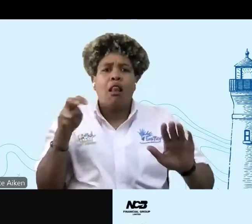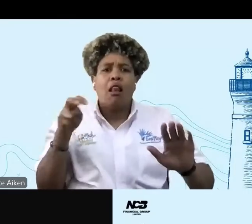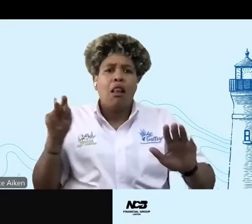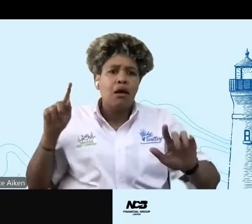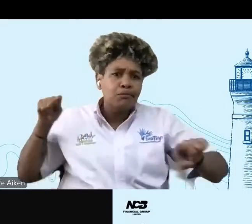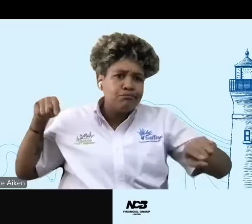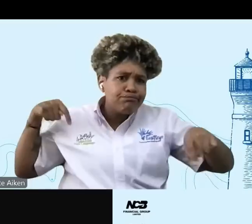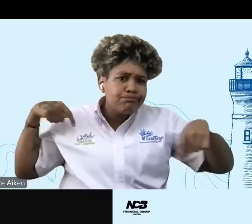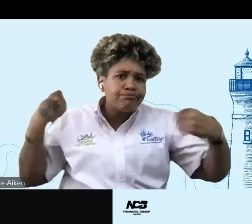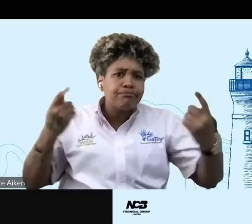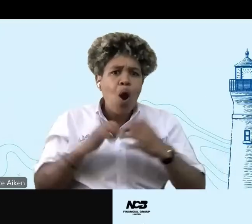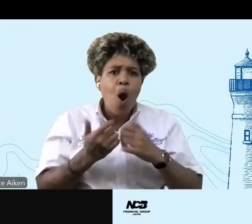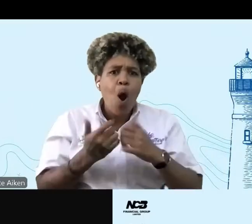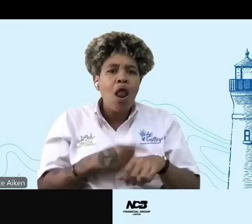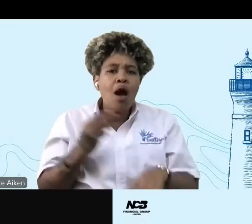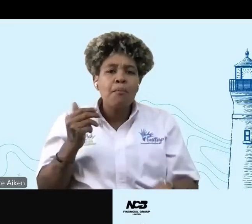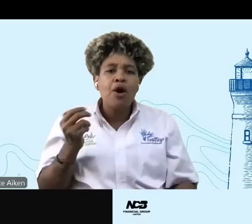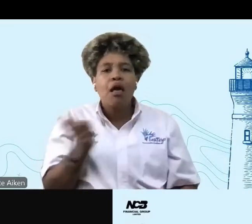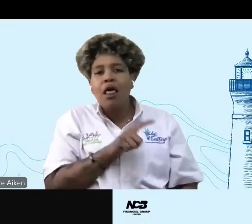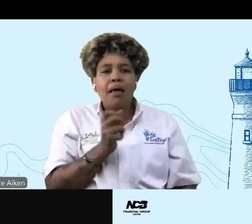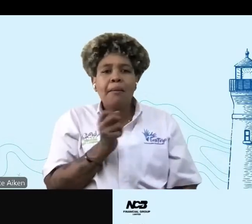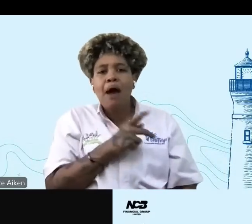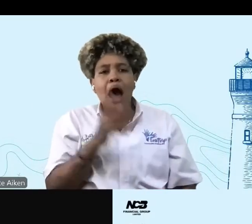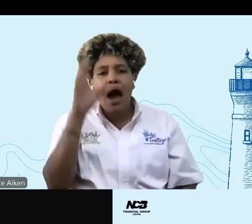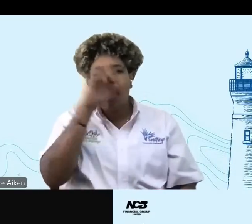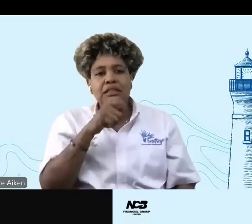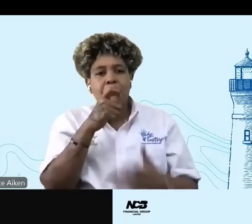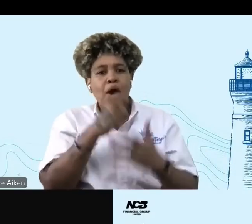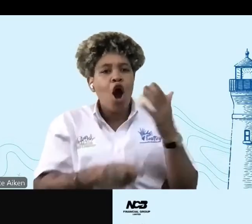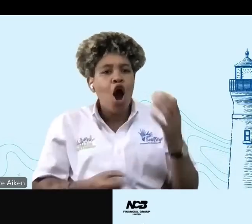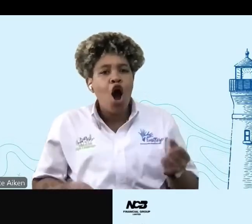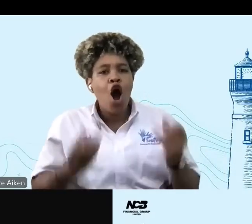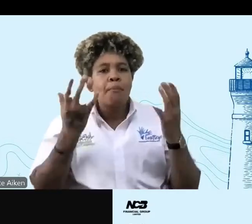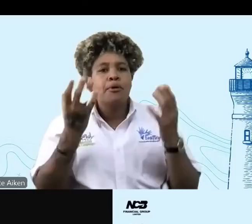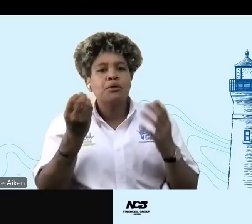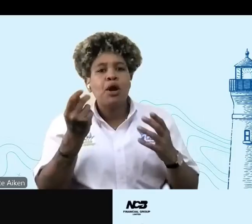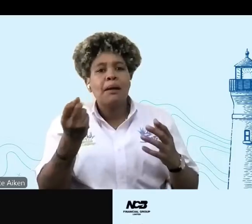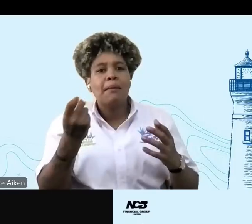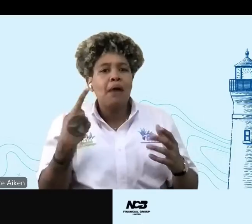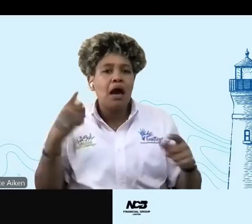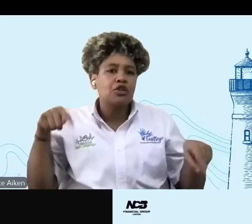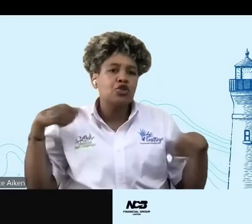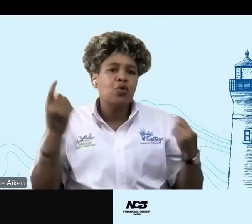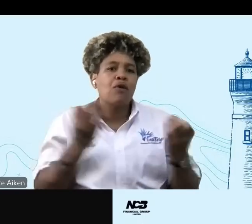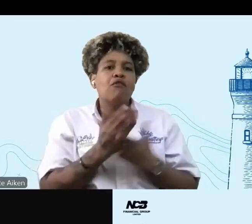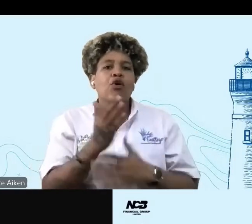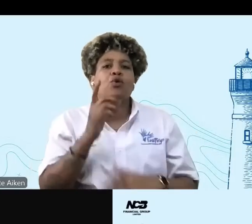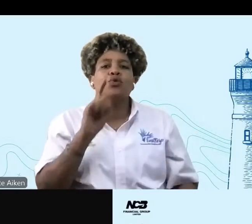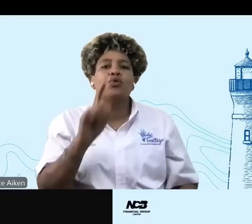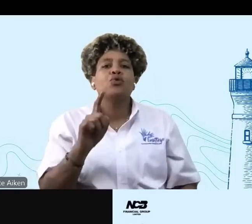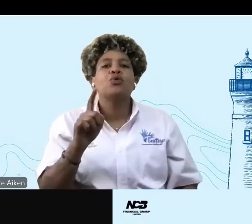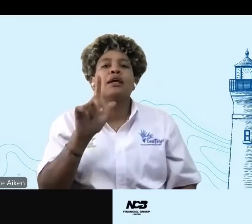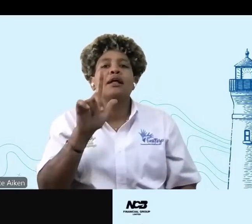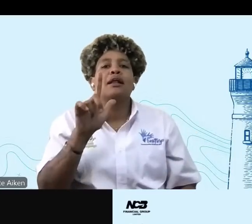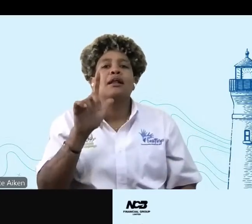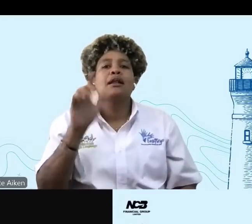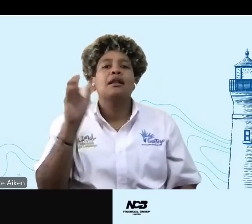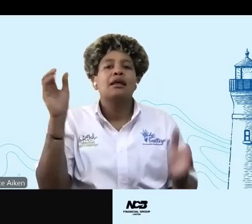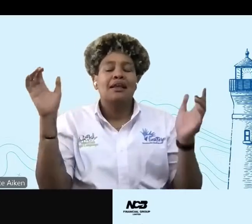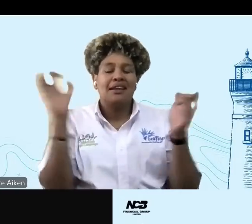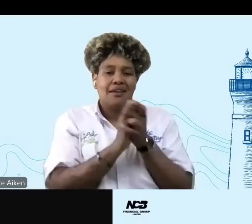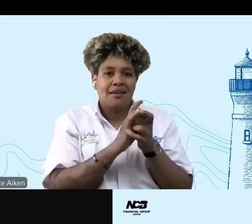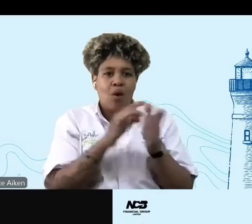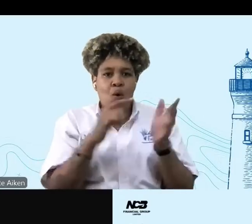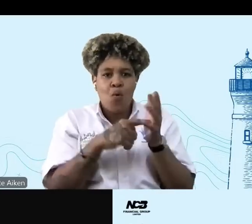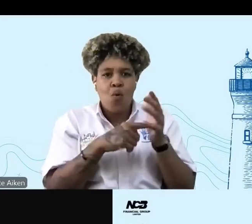going on? What's the estimated cost? How much has been recovered so far through liens placed on client accounts?